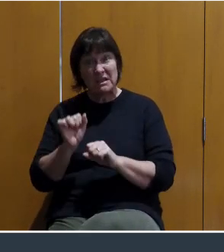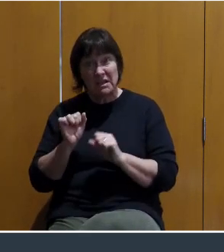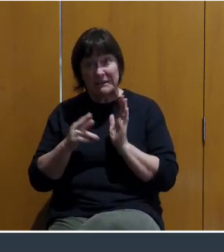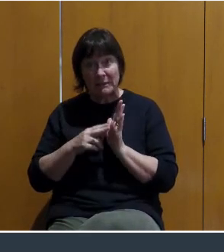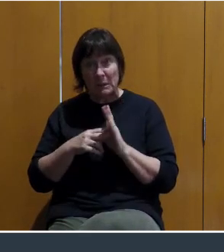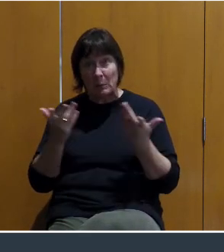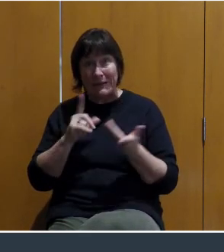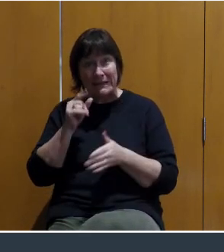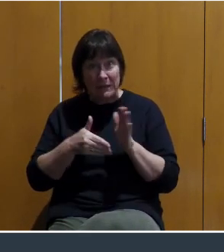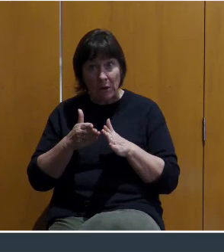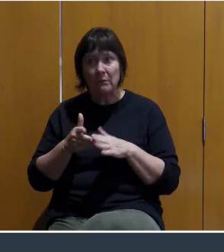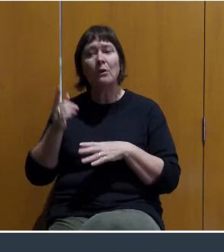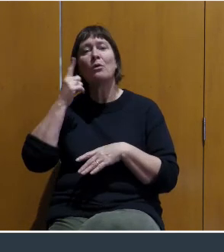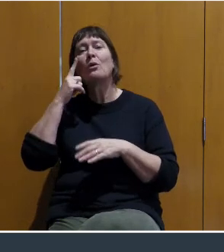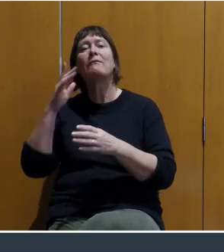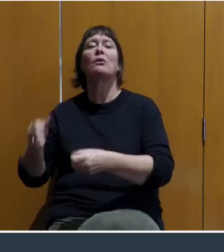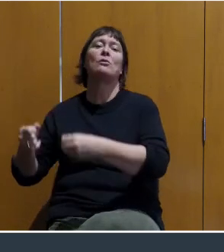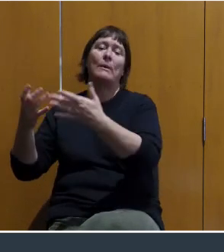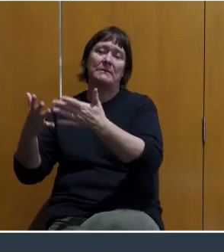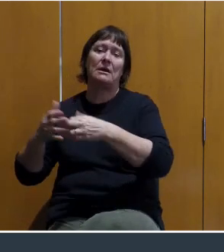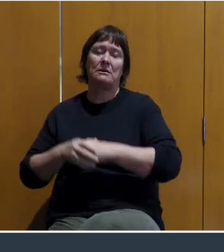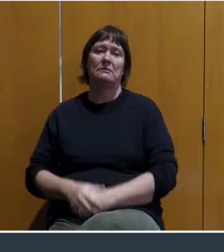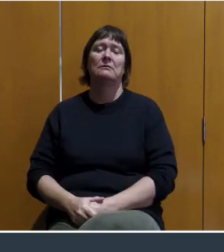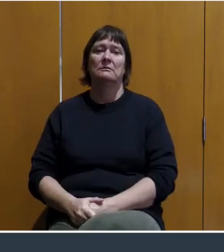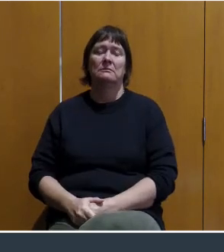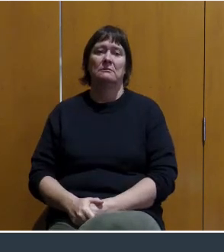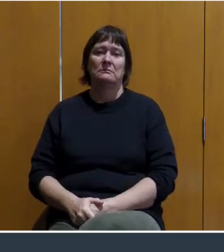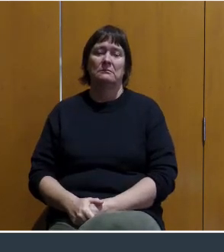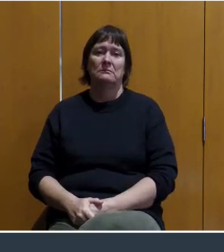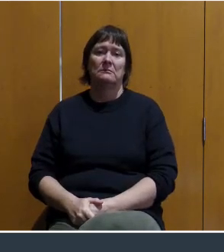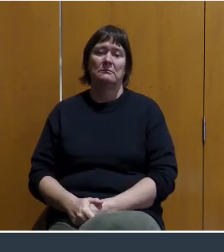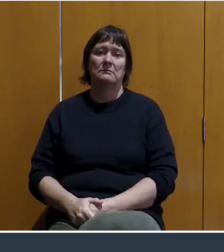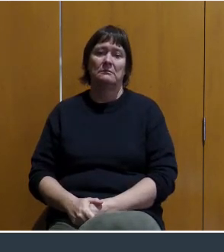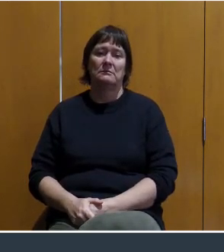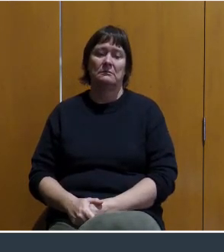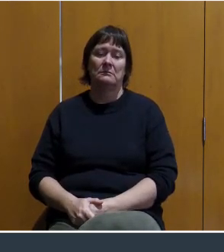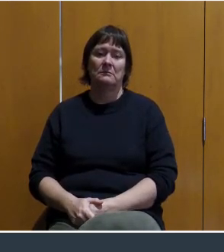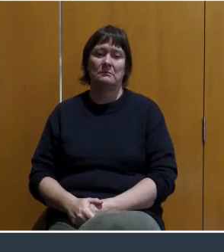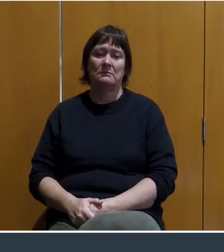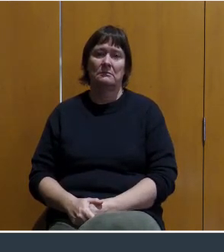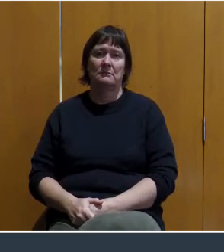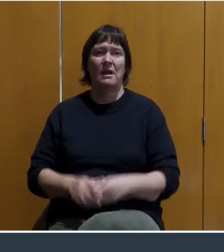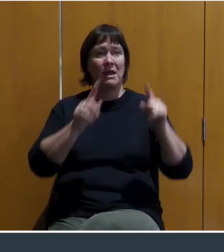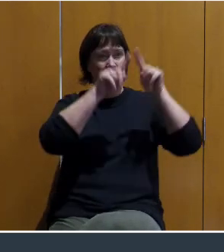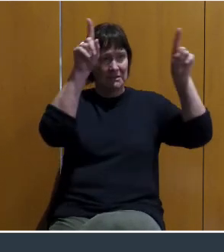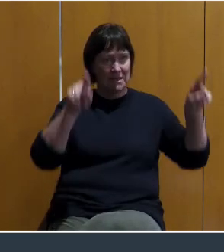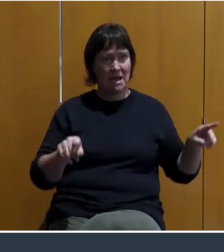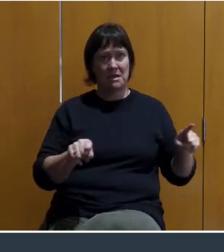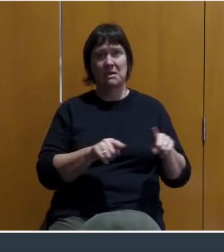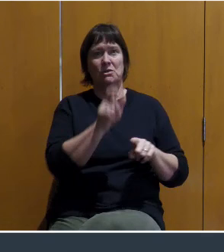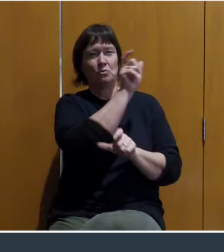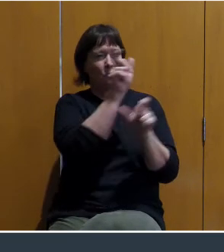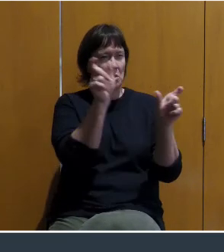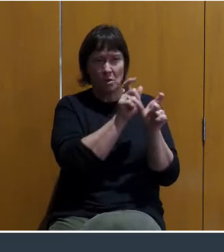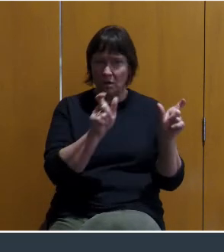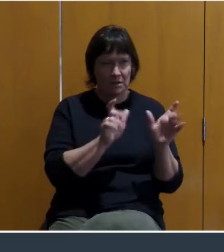Napier, though, that's sort of where you'd head, isn't it? So, yeah, I guess, and the signage wording and all that type of thing and how